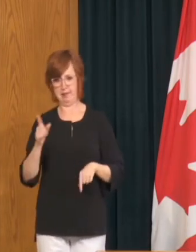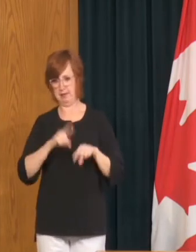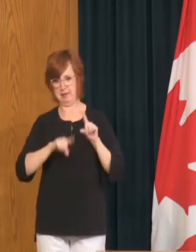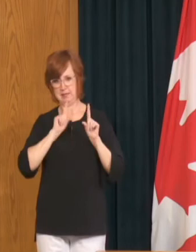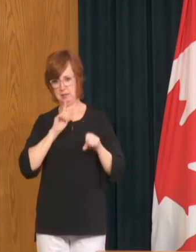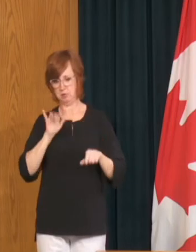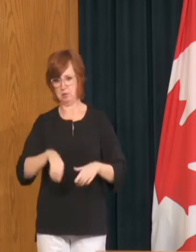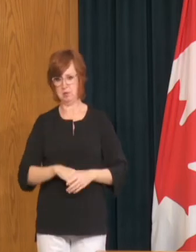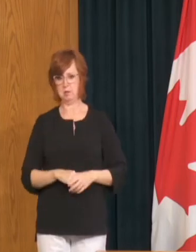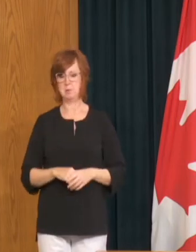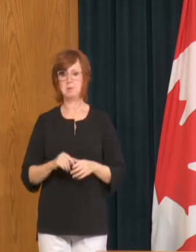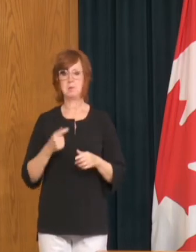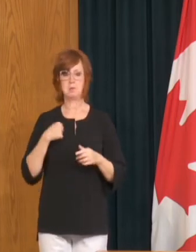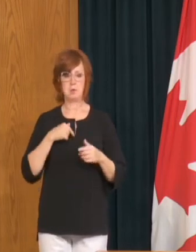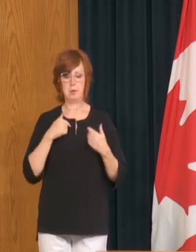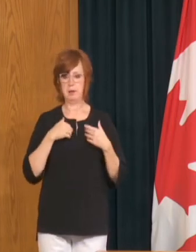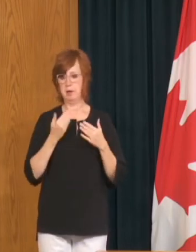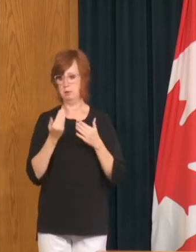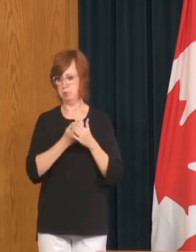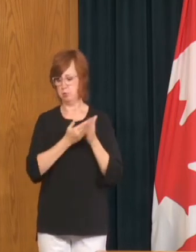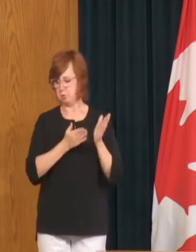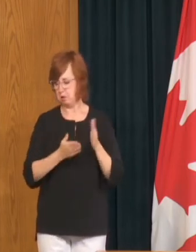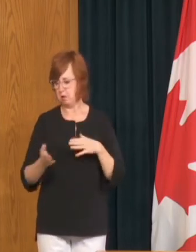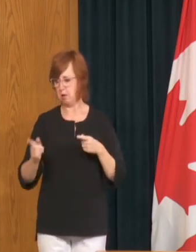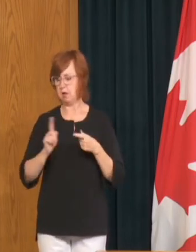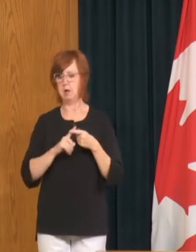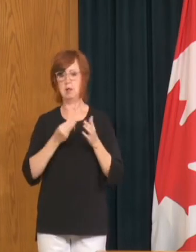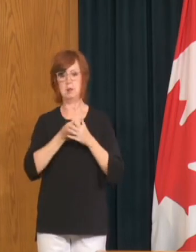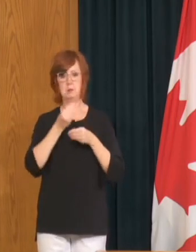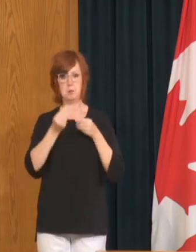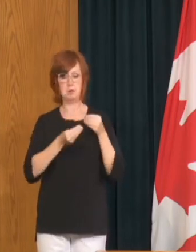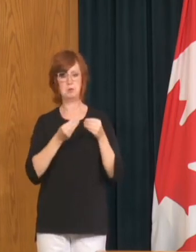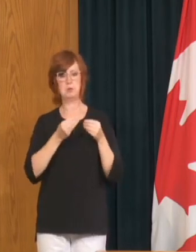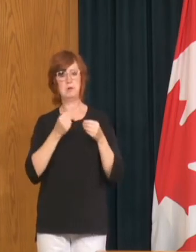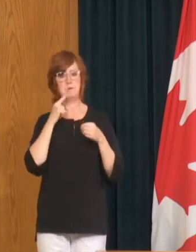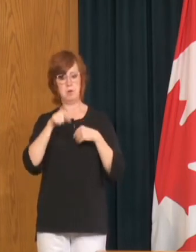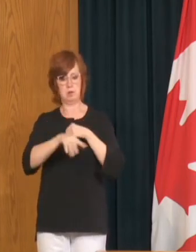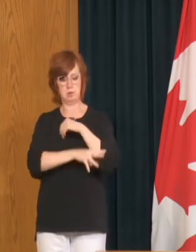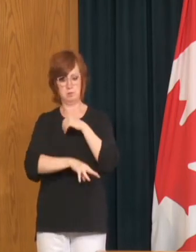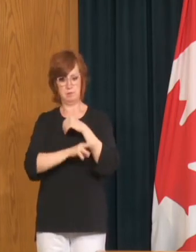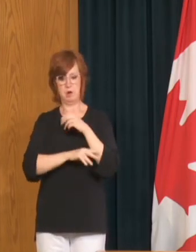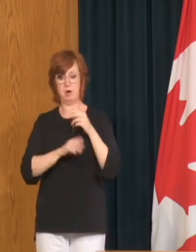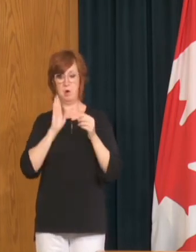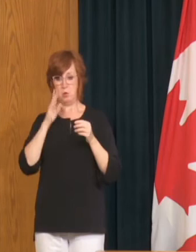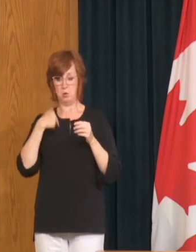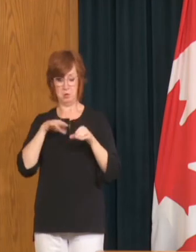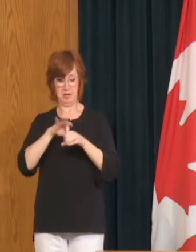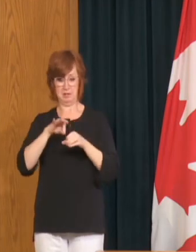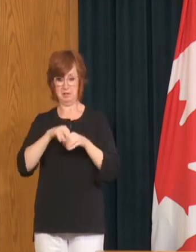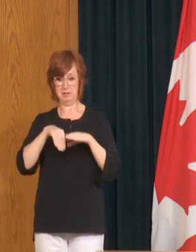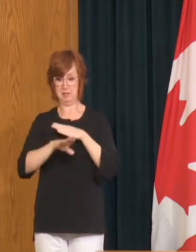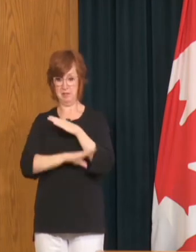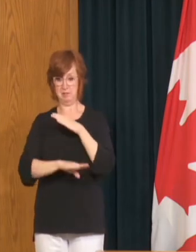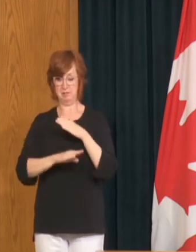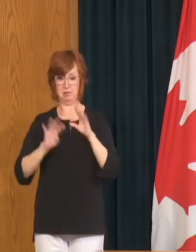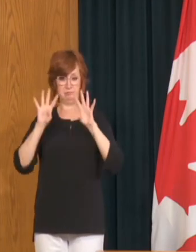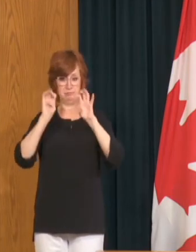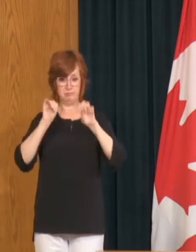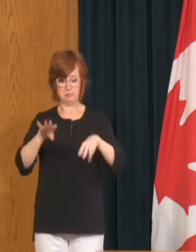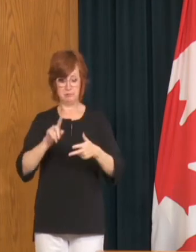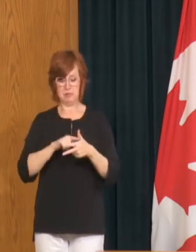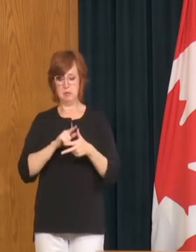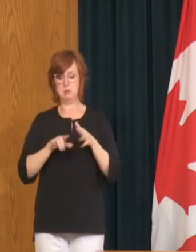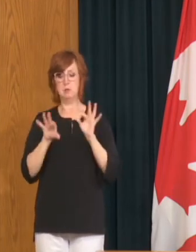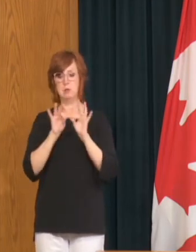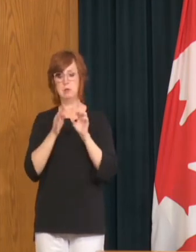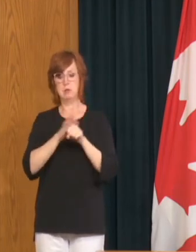Reopen Saskatchewan, our growth plan, as well as this particular budget, to bring that forward this fall to fully cost those investments